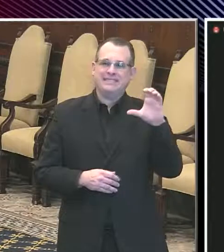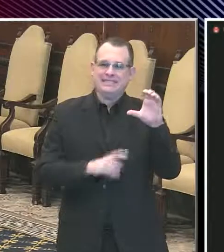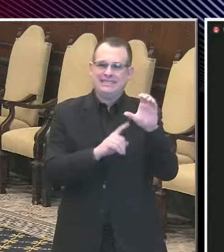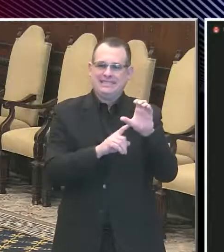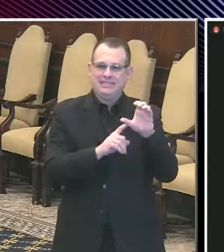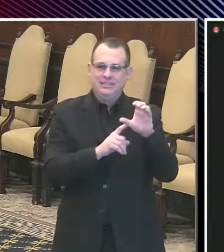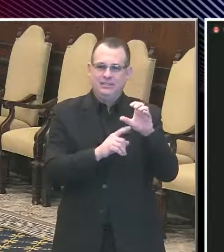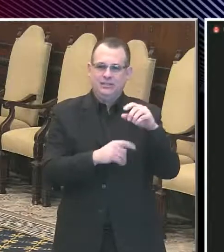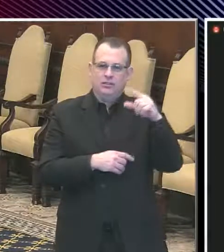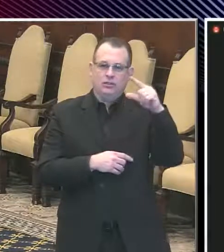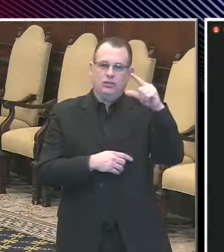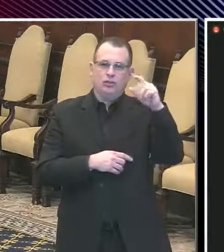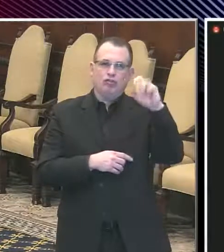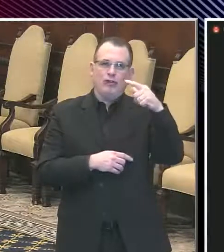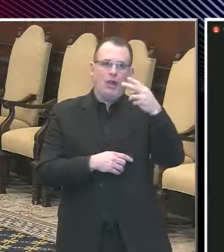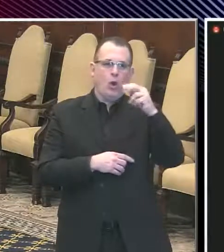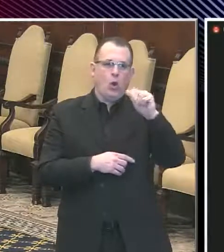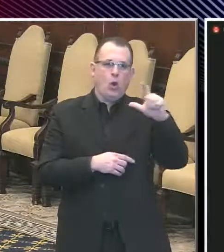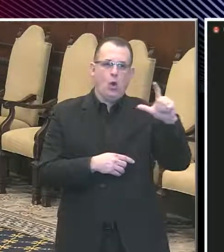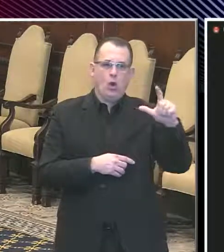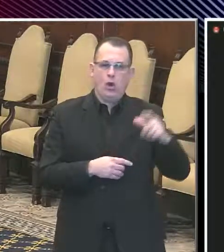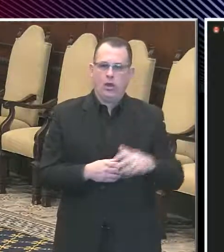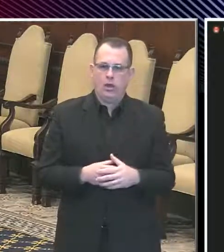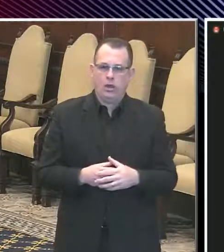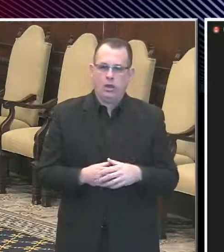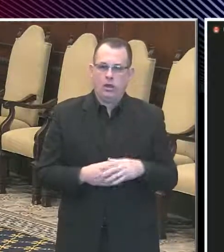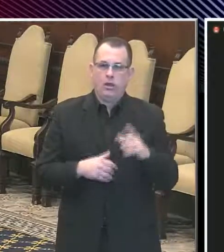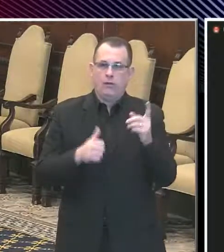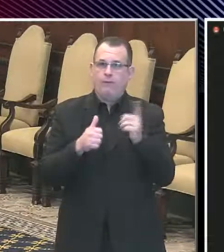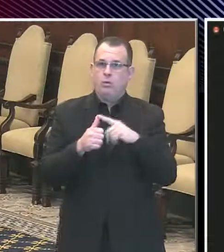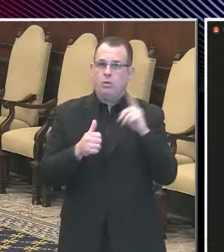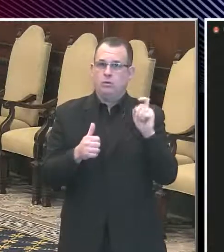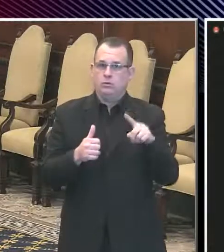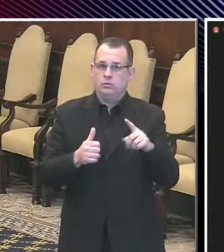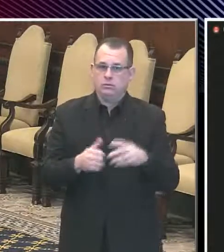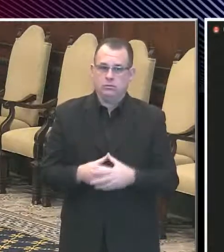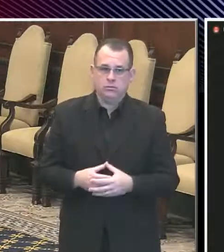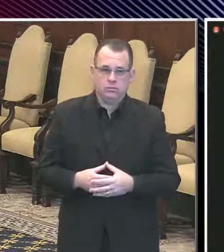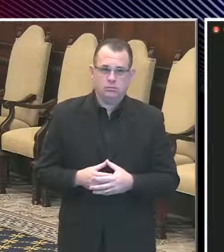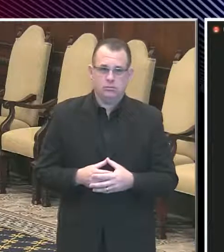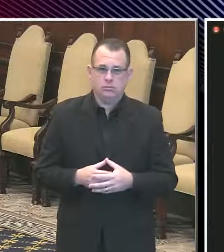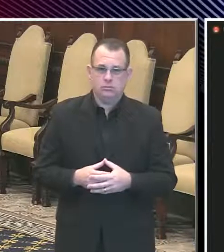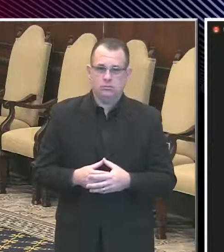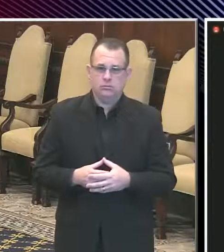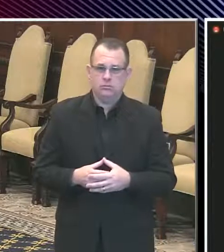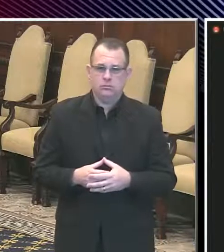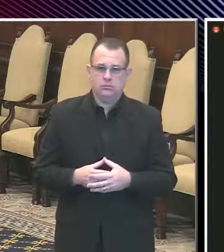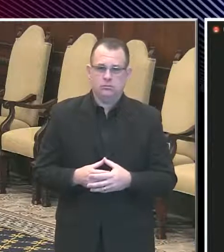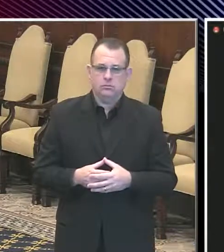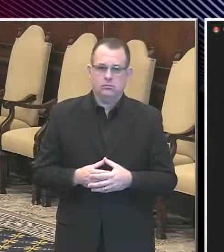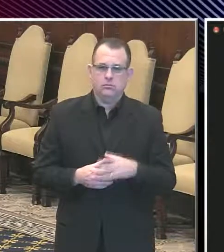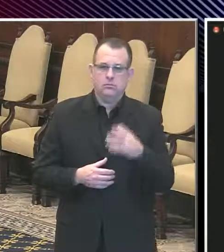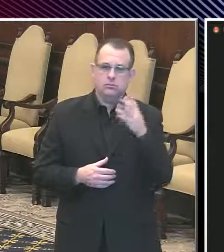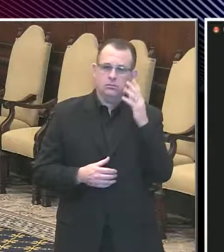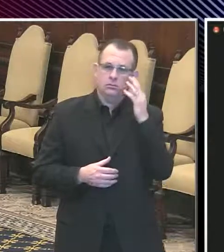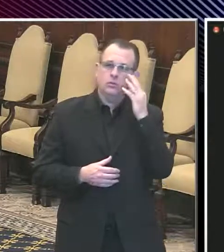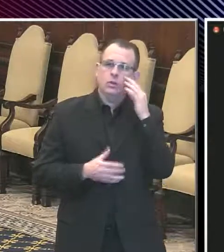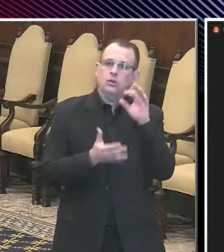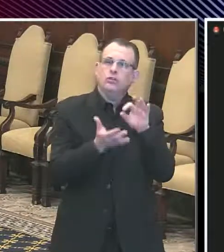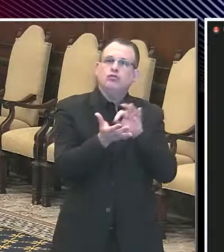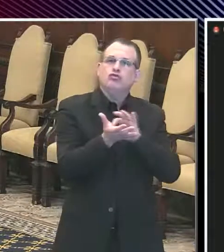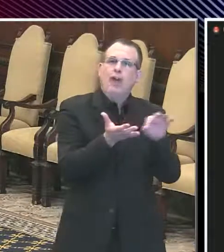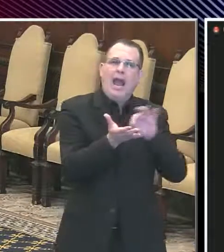thank you so much. I guess the first question is, have we tracked cases of recovery? And if so, are those numbers available?